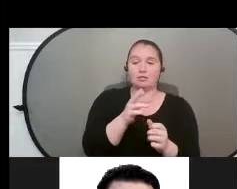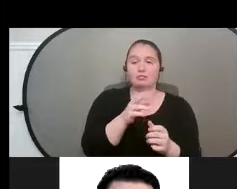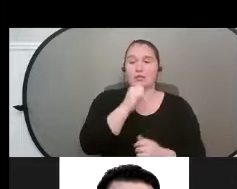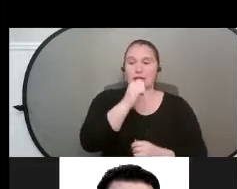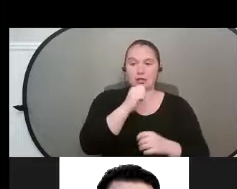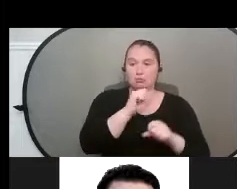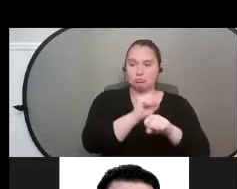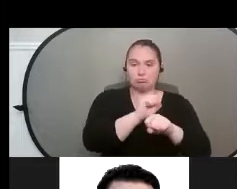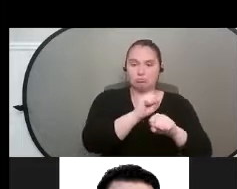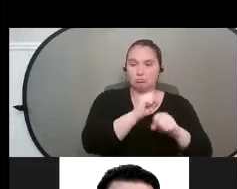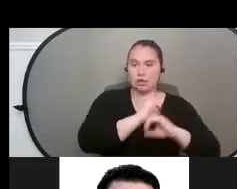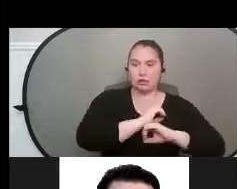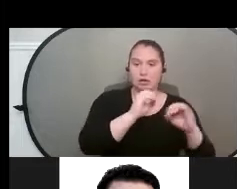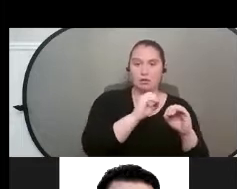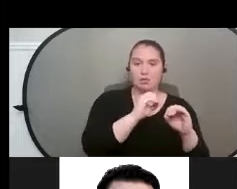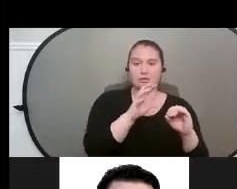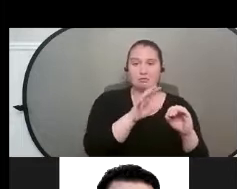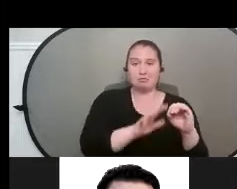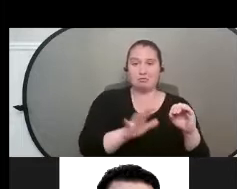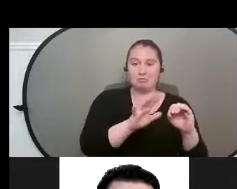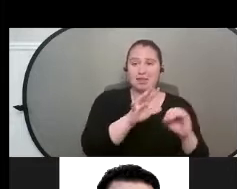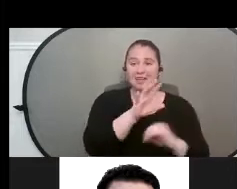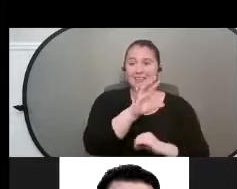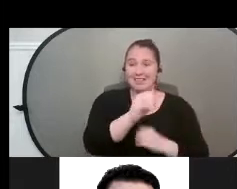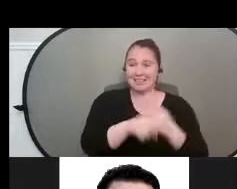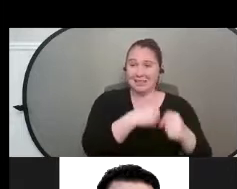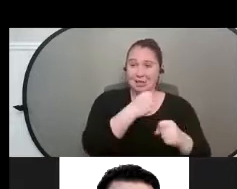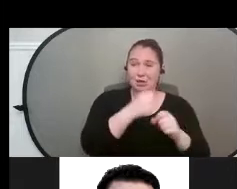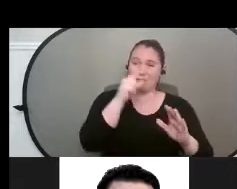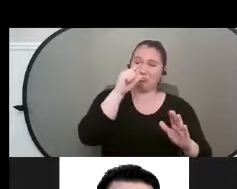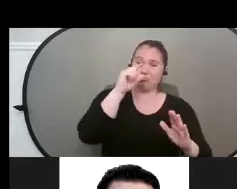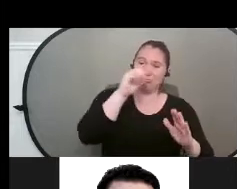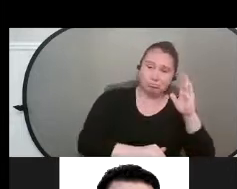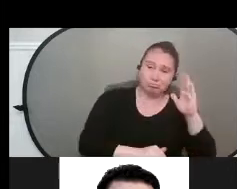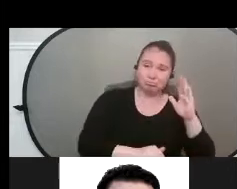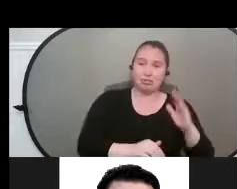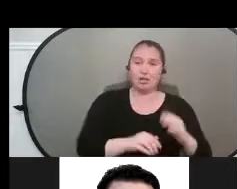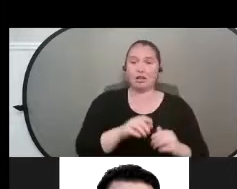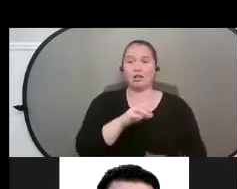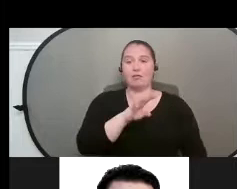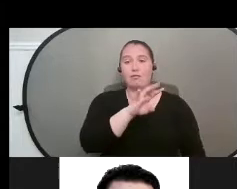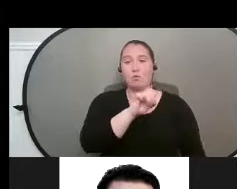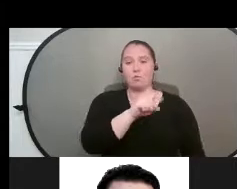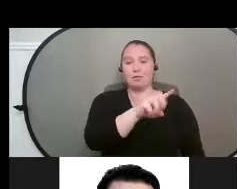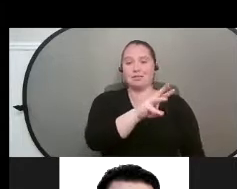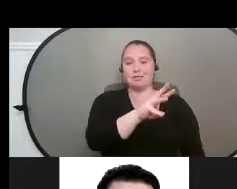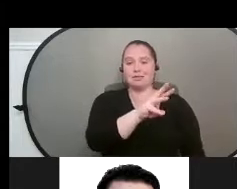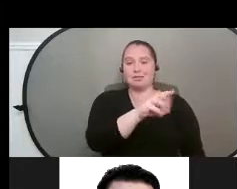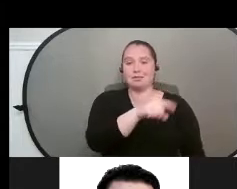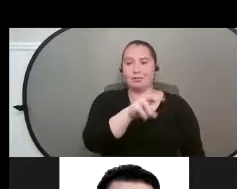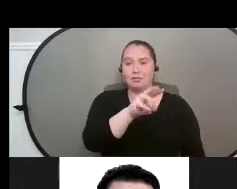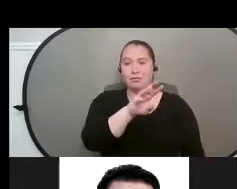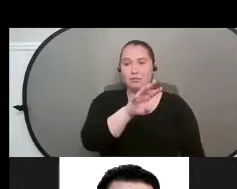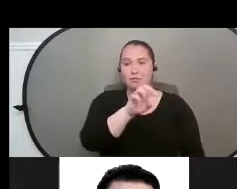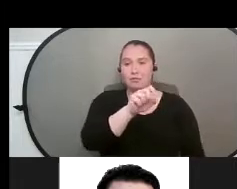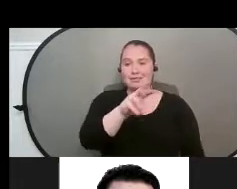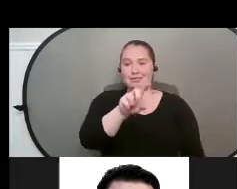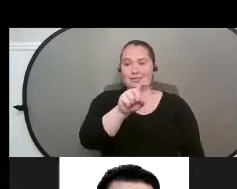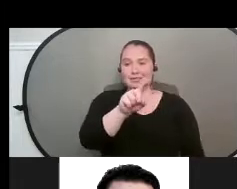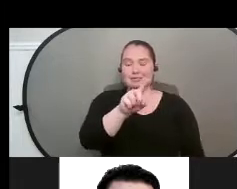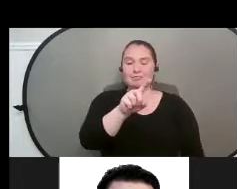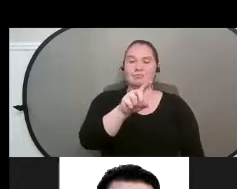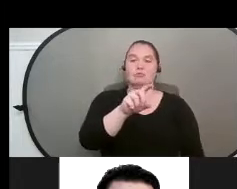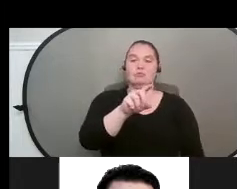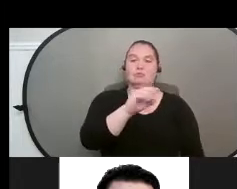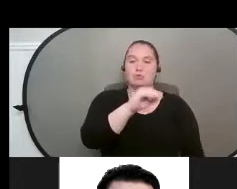near 50-year lows. We were in that 3.6 to 4% range for the unemployment rate in the state